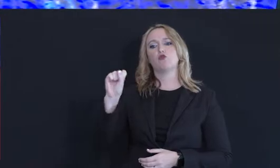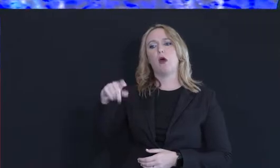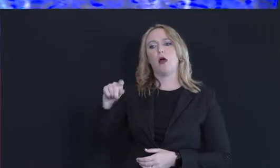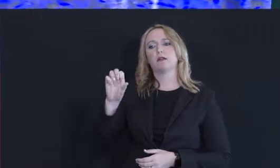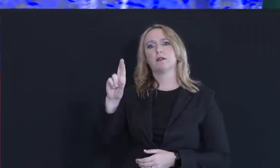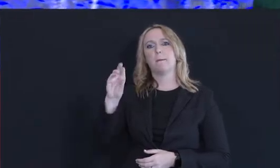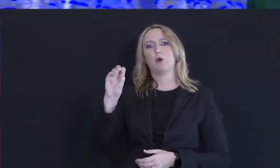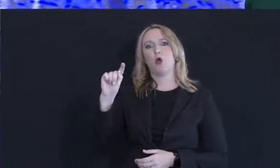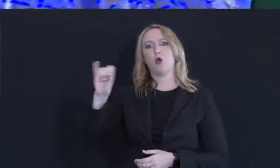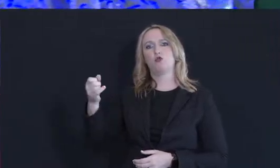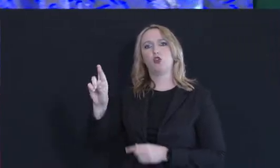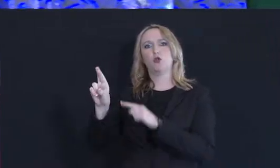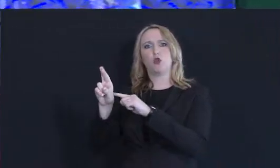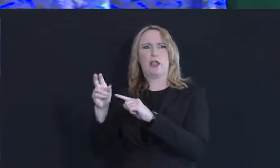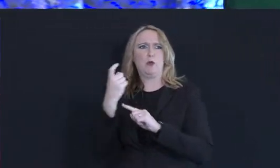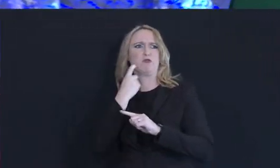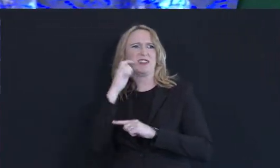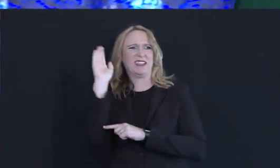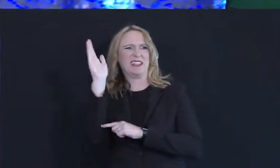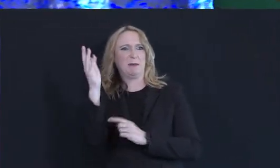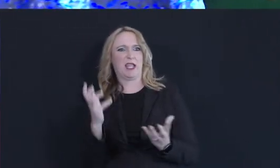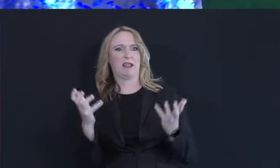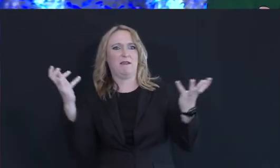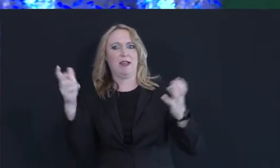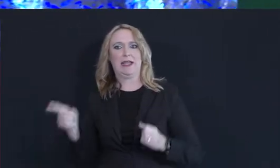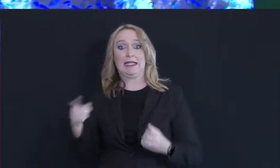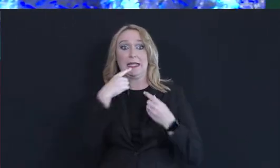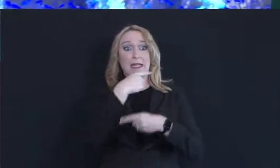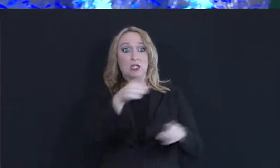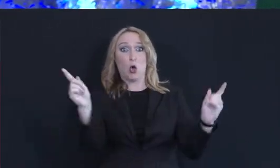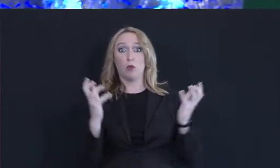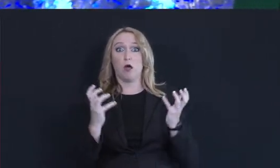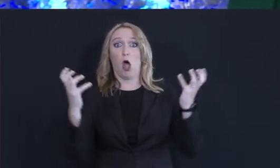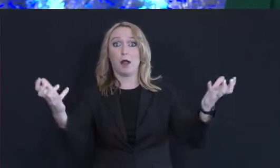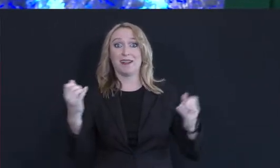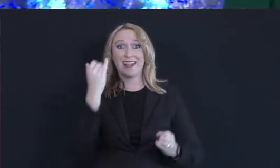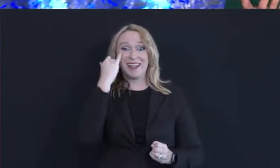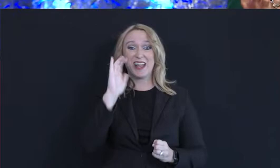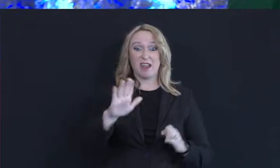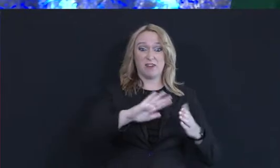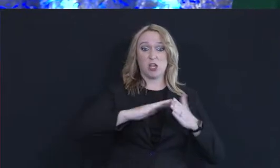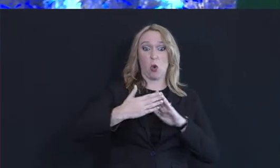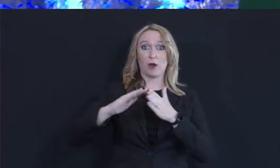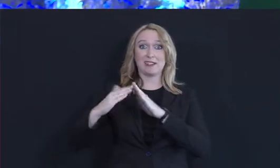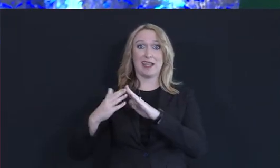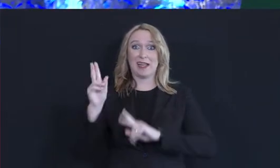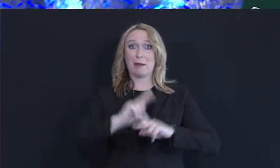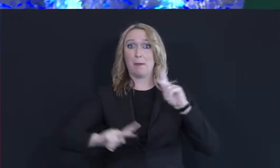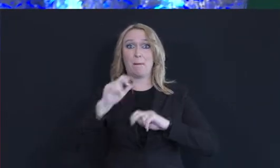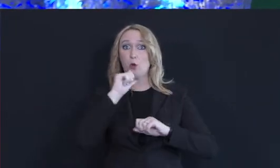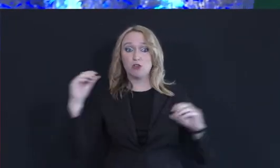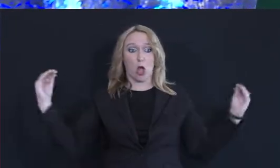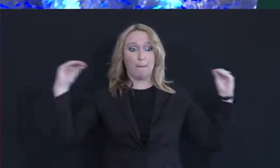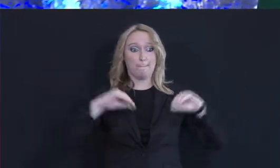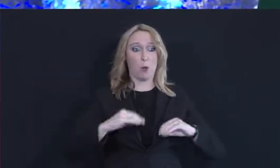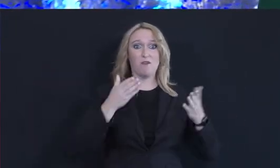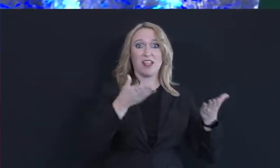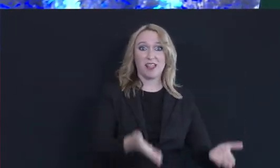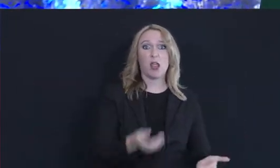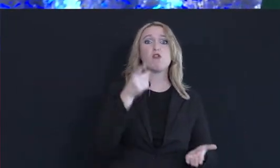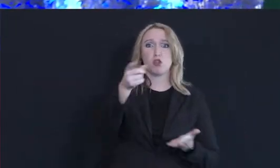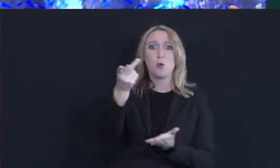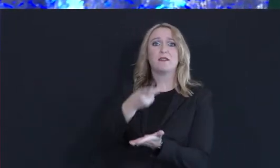event a few weeks ago and he told the audience if you're a city that's not growing across this country you're dying and he's absolutely